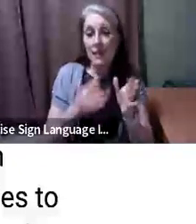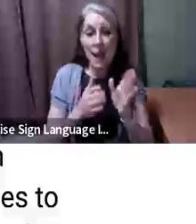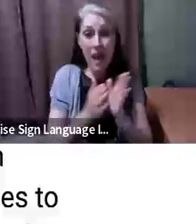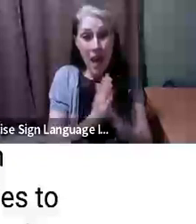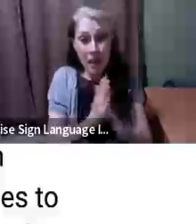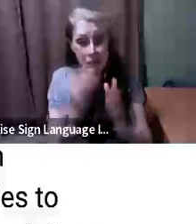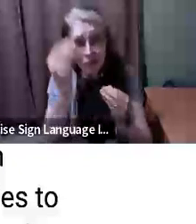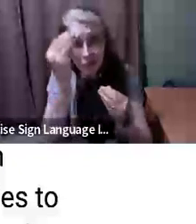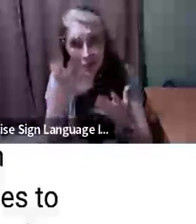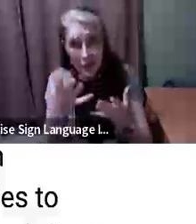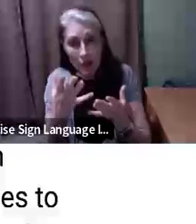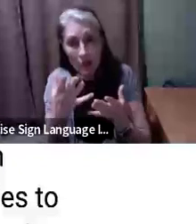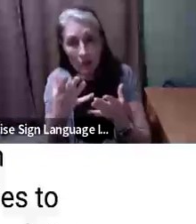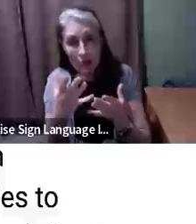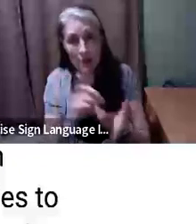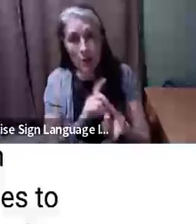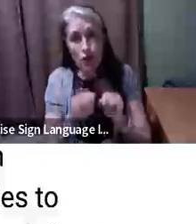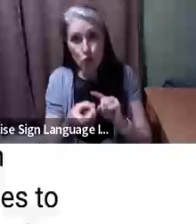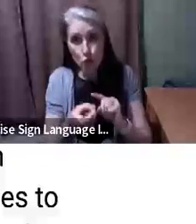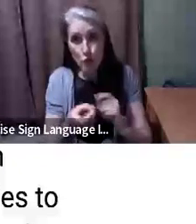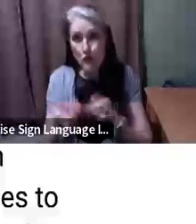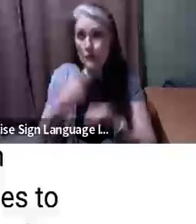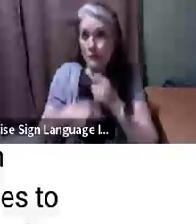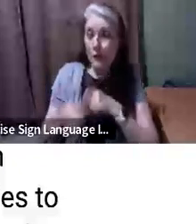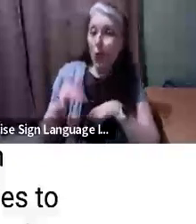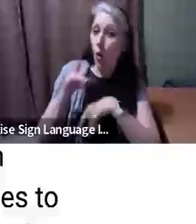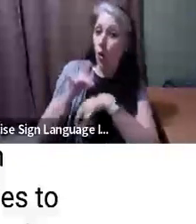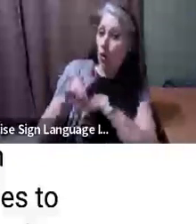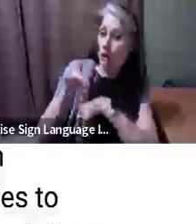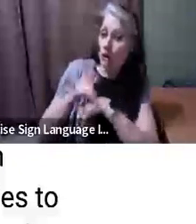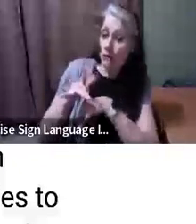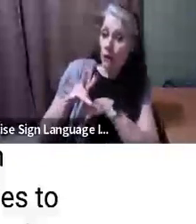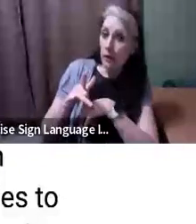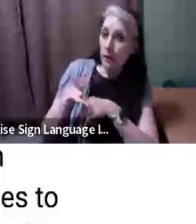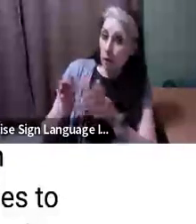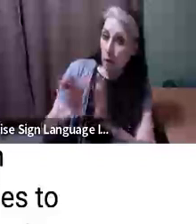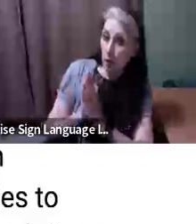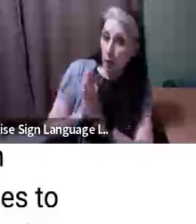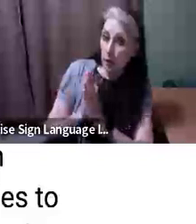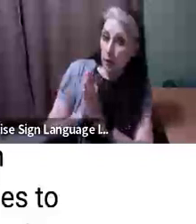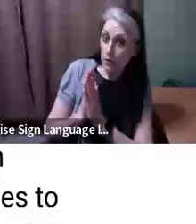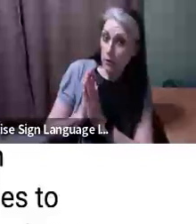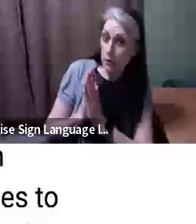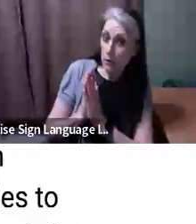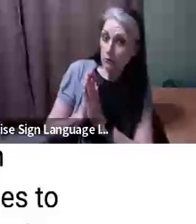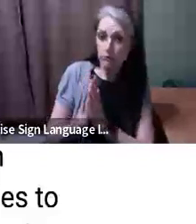this information in alternative formats, rather than this is available upon request.